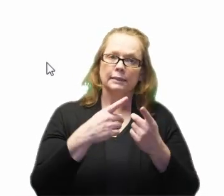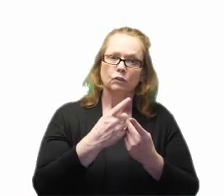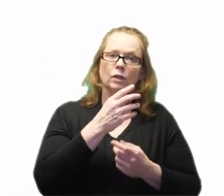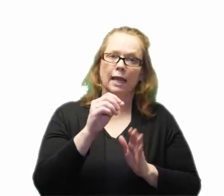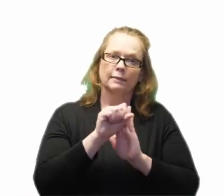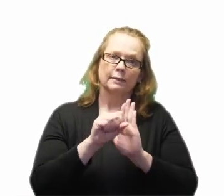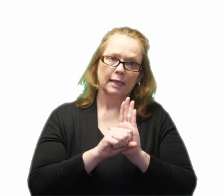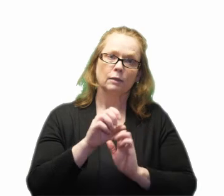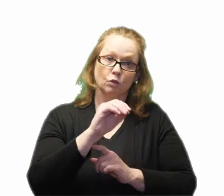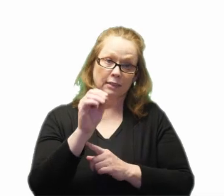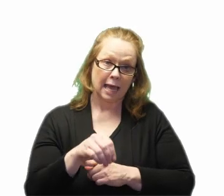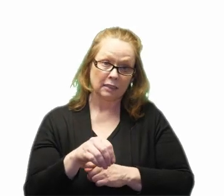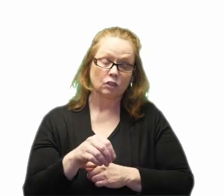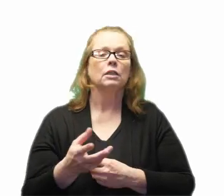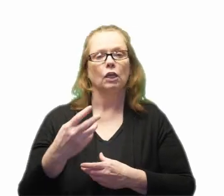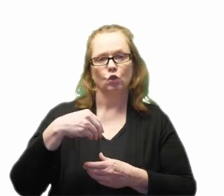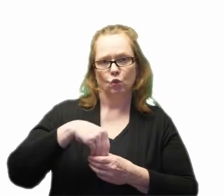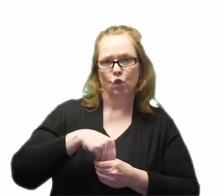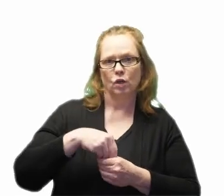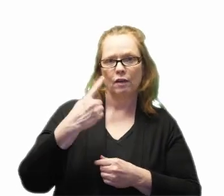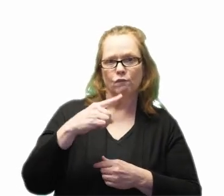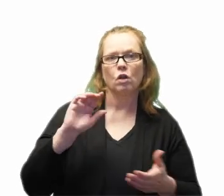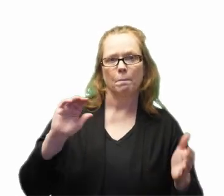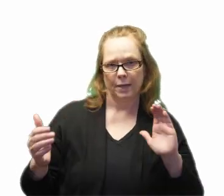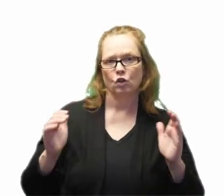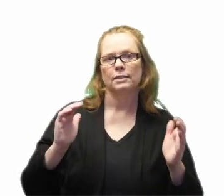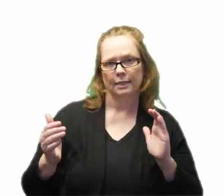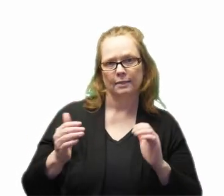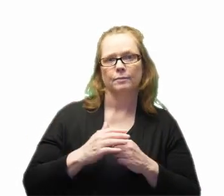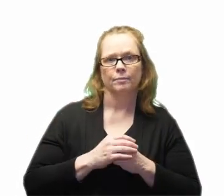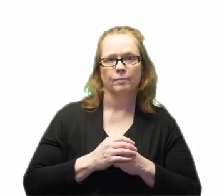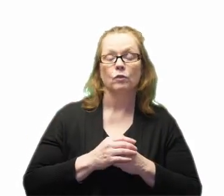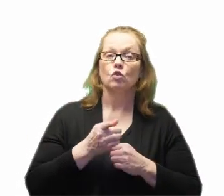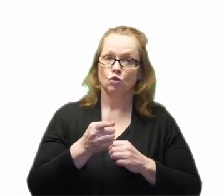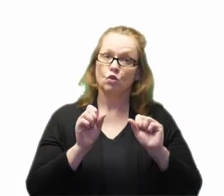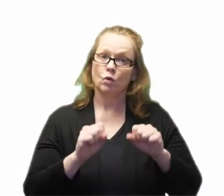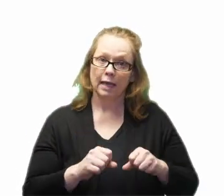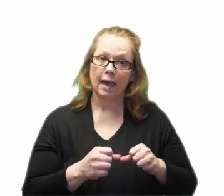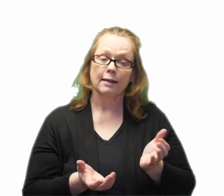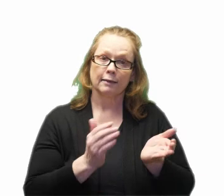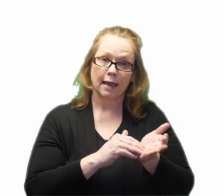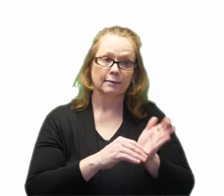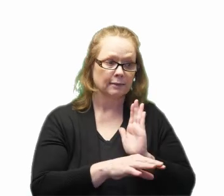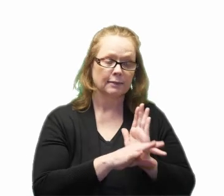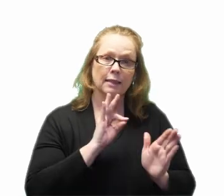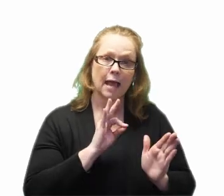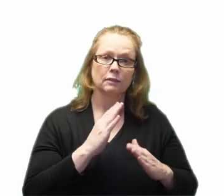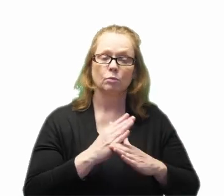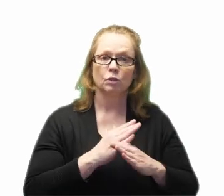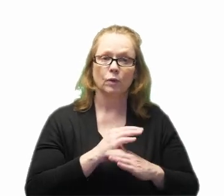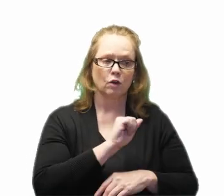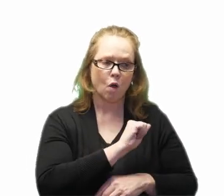District and state percentages are included for comparison, and you can once more select between